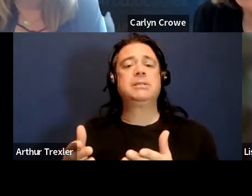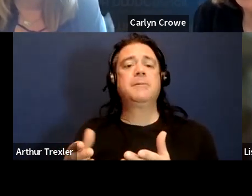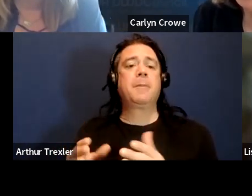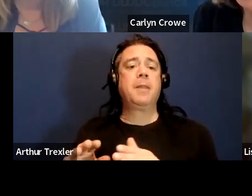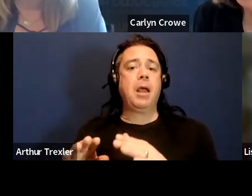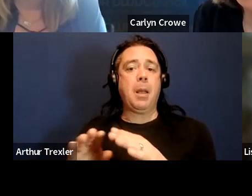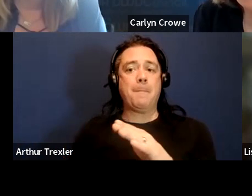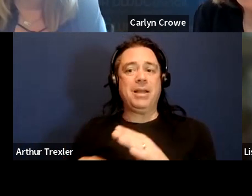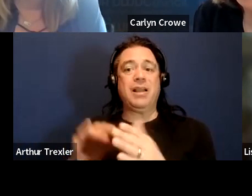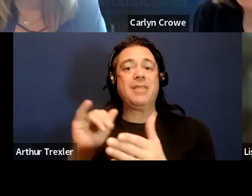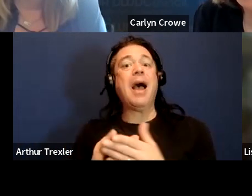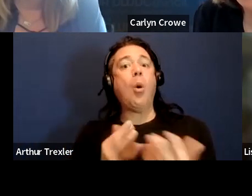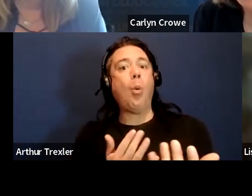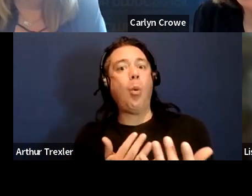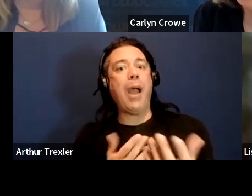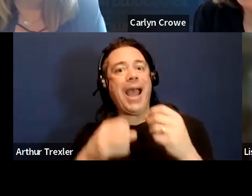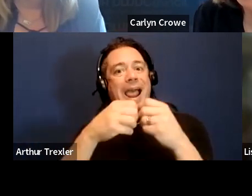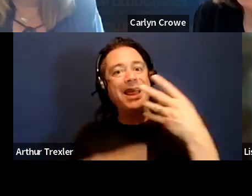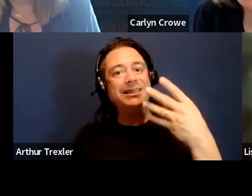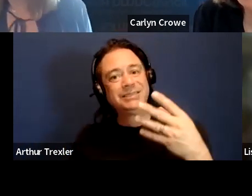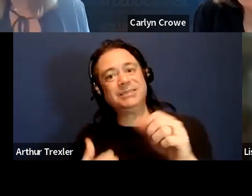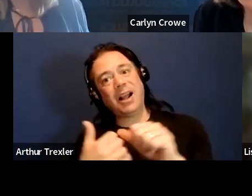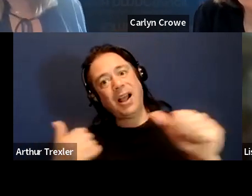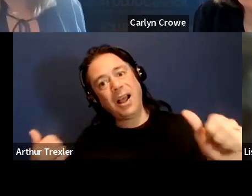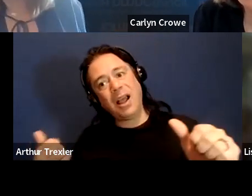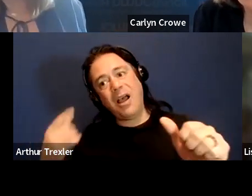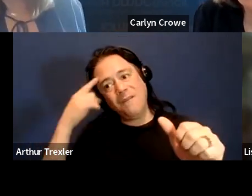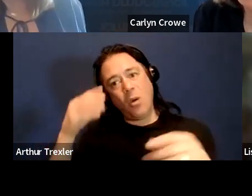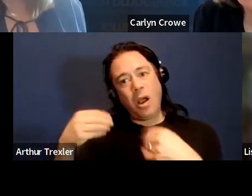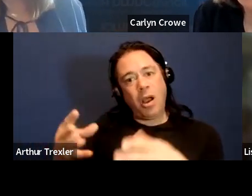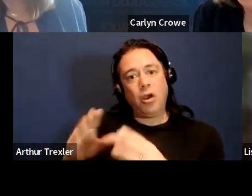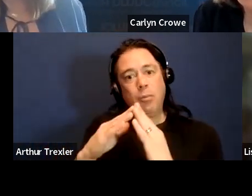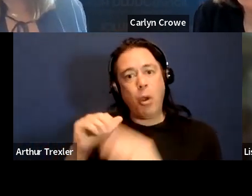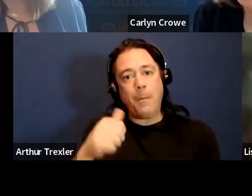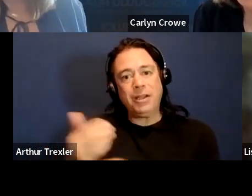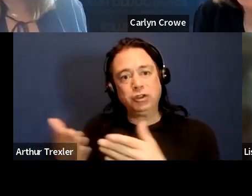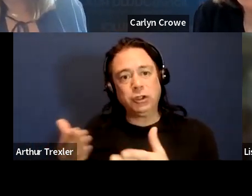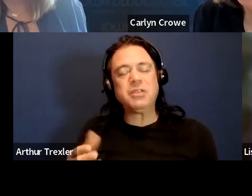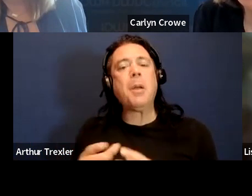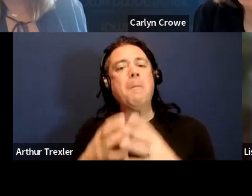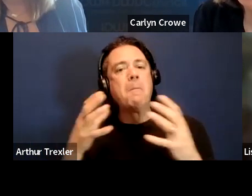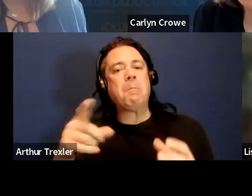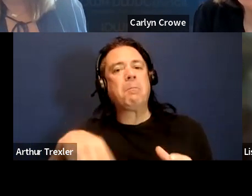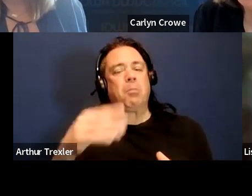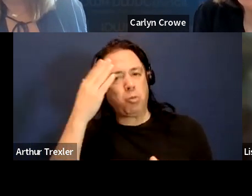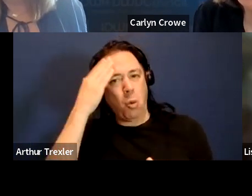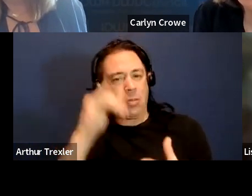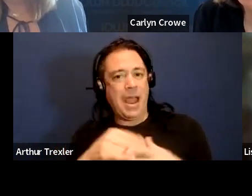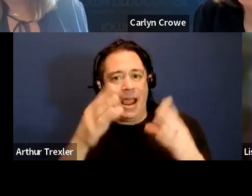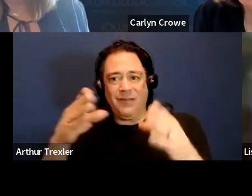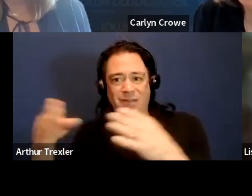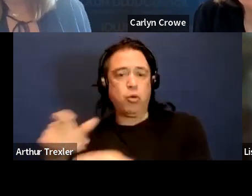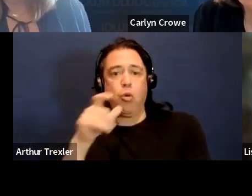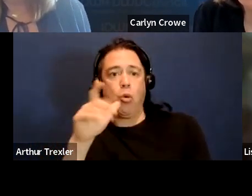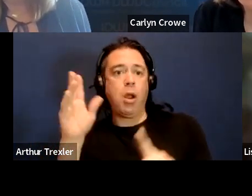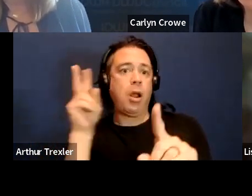basically the waiting list for home and community-based services. A lot of us are aware that there's individuals that are applying